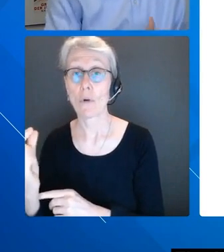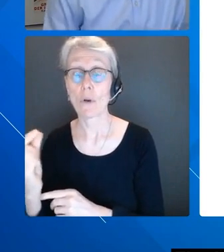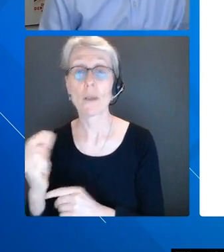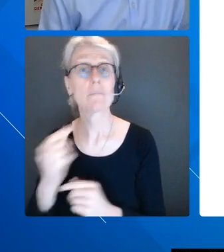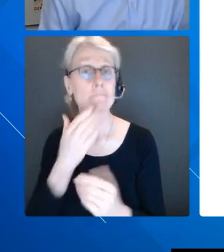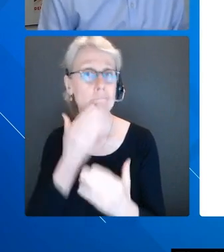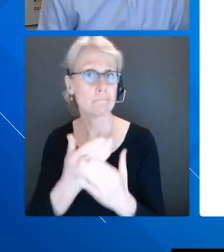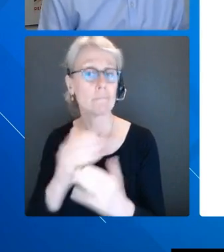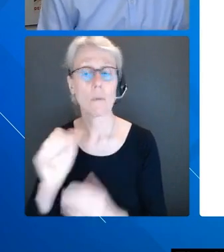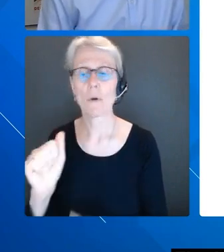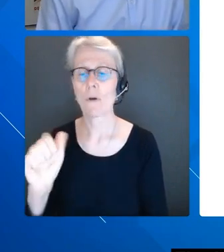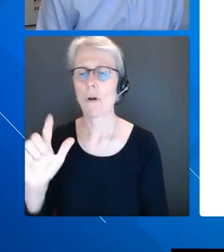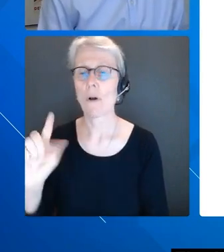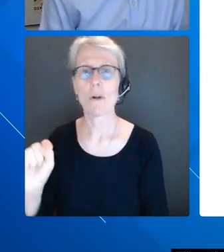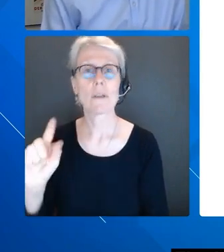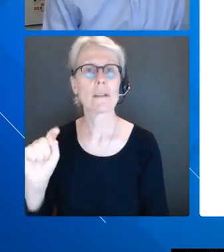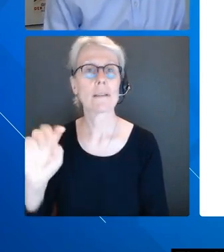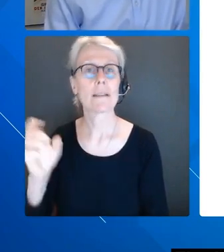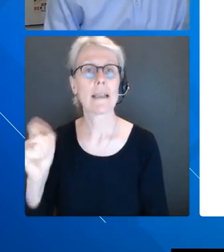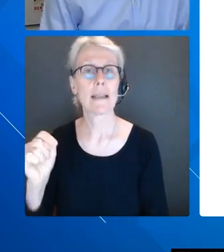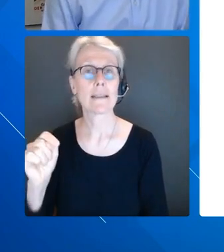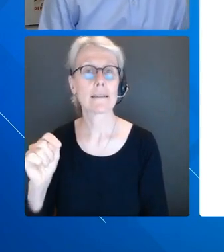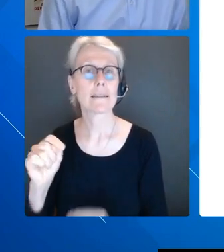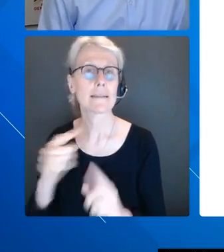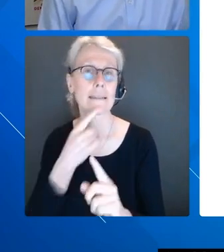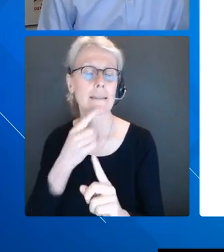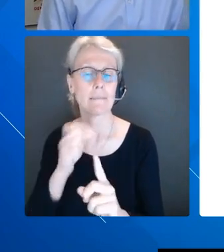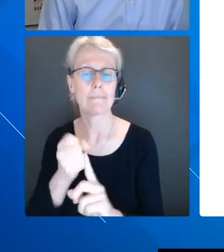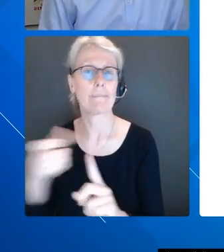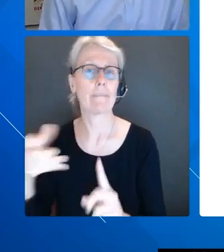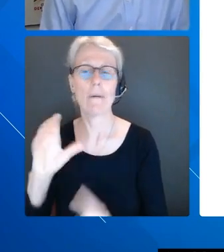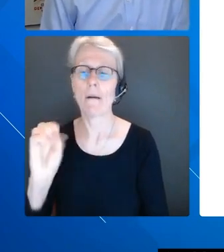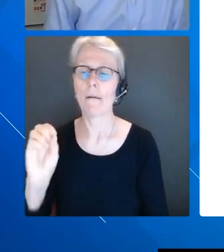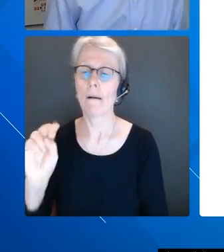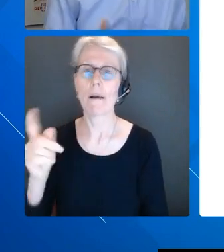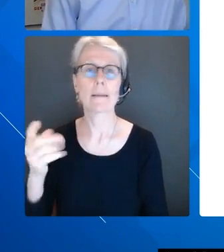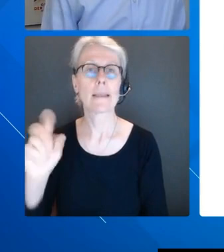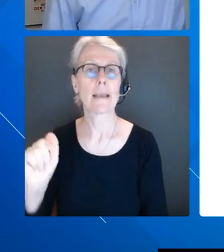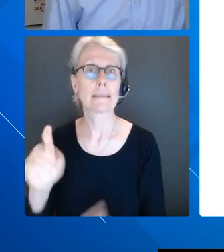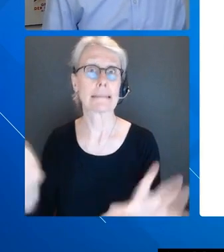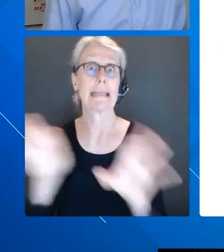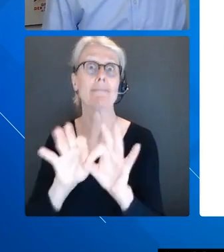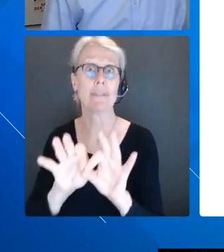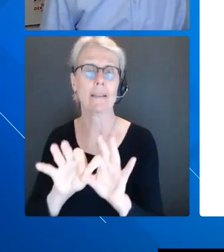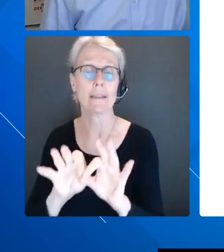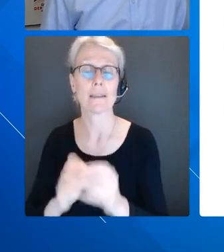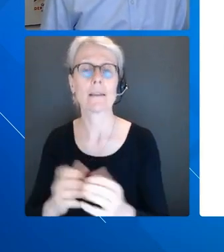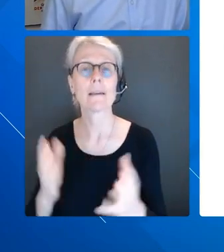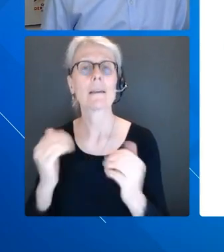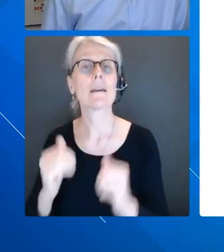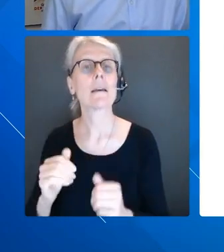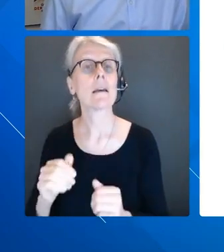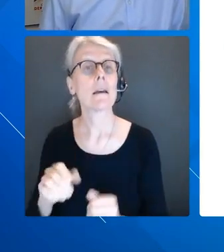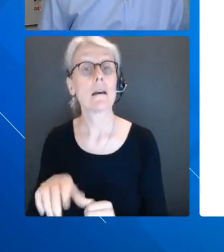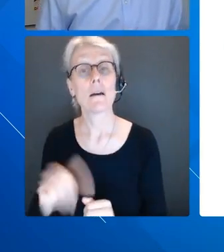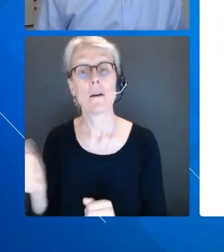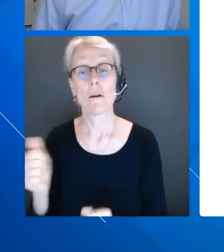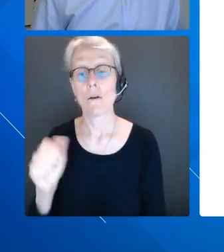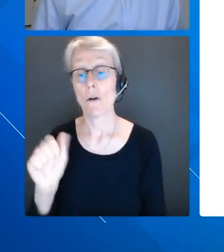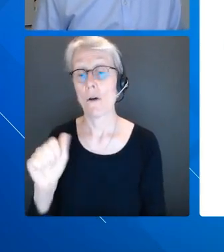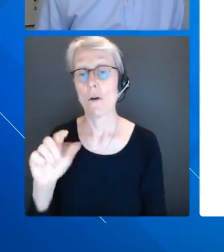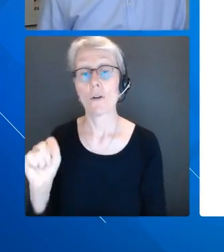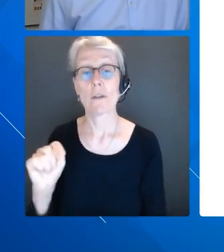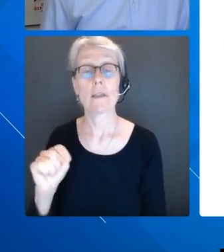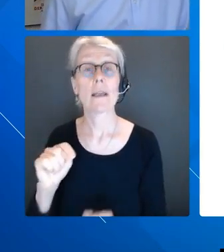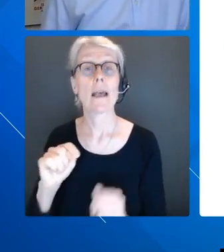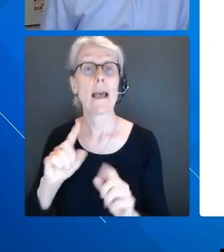text. That's the one I got the quote from, context is everything. And lastly, just to give you an example from our page before, the alt I picked was Attendee